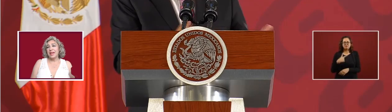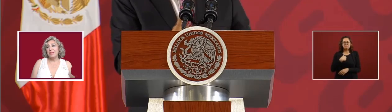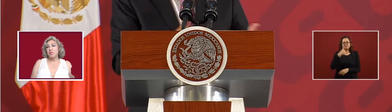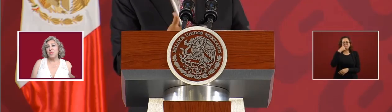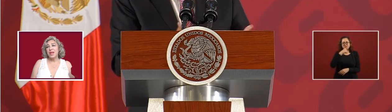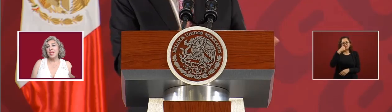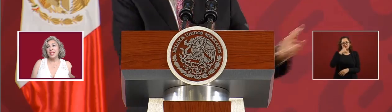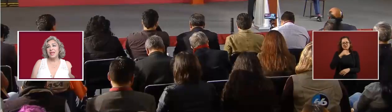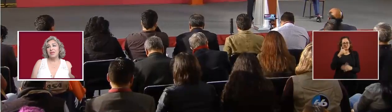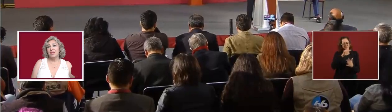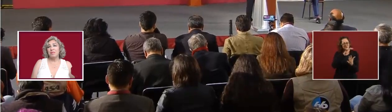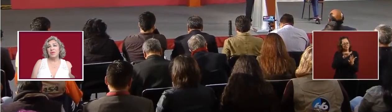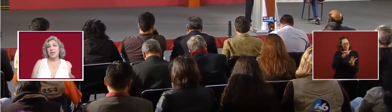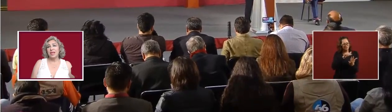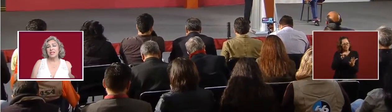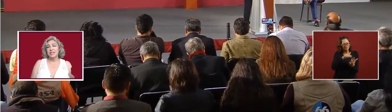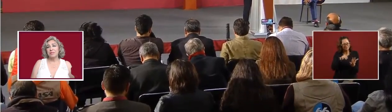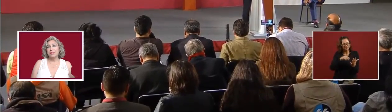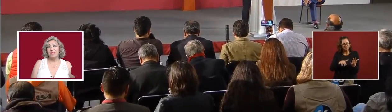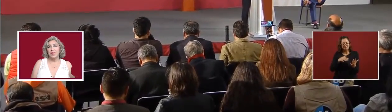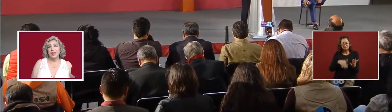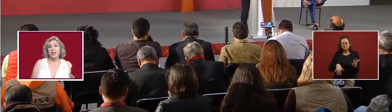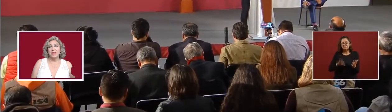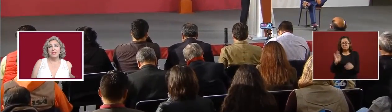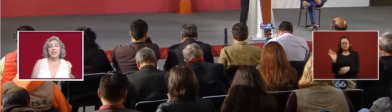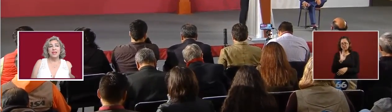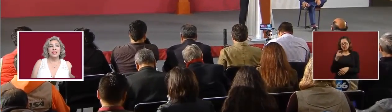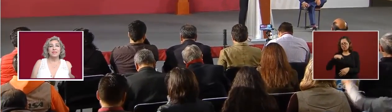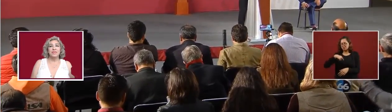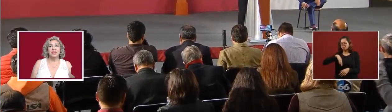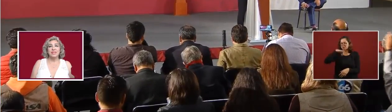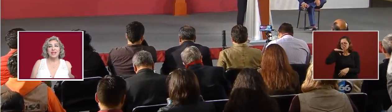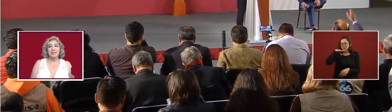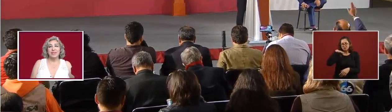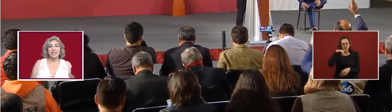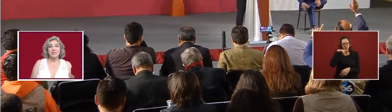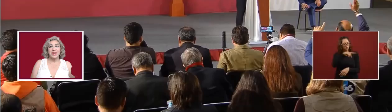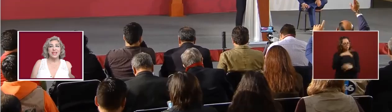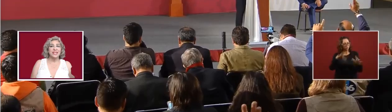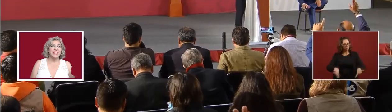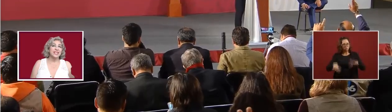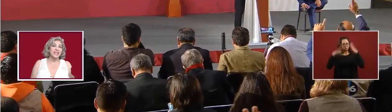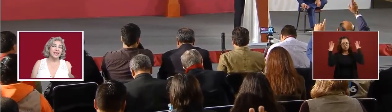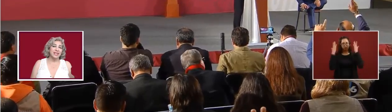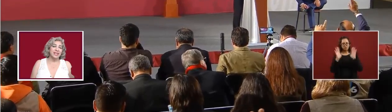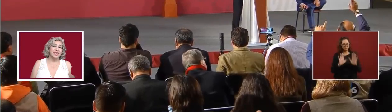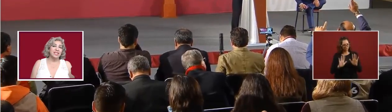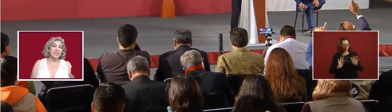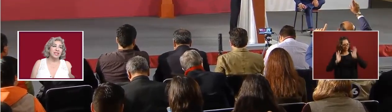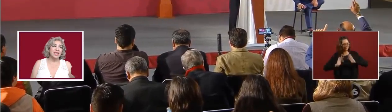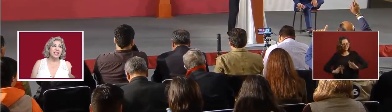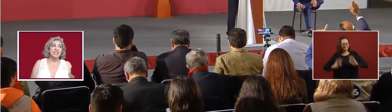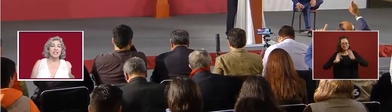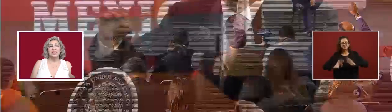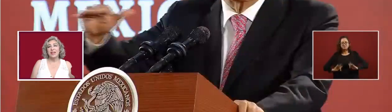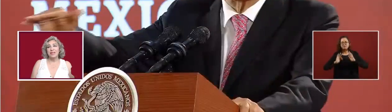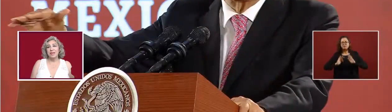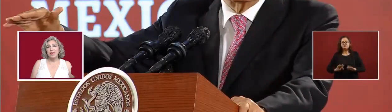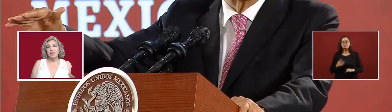Like I'm reading or I'm looking at something. Then sometimes I wasn't paying attention so that they can slow down.